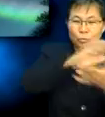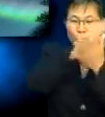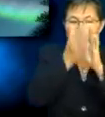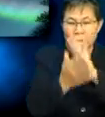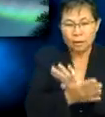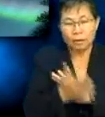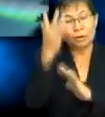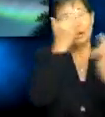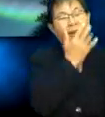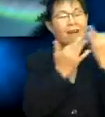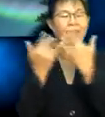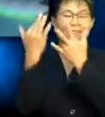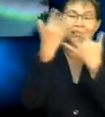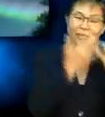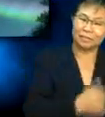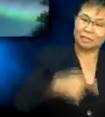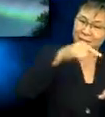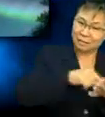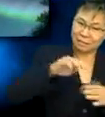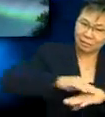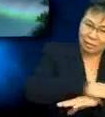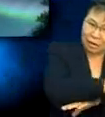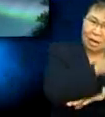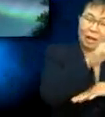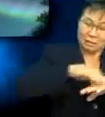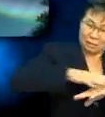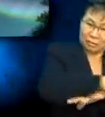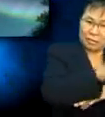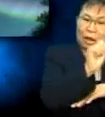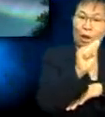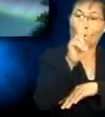become colorful. This effect is called aurora.